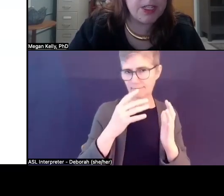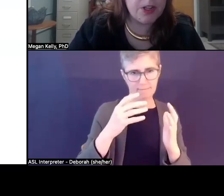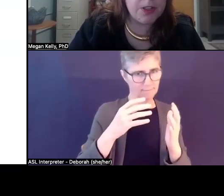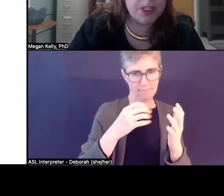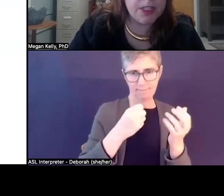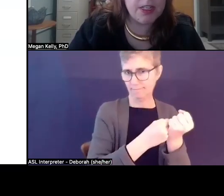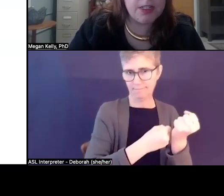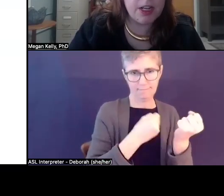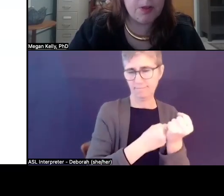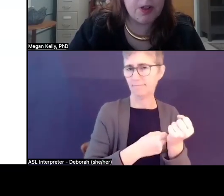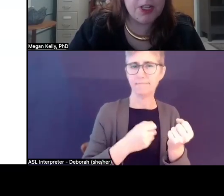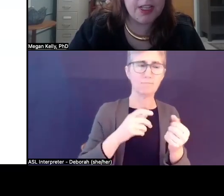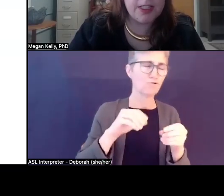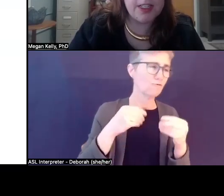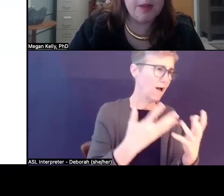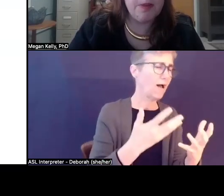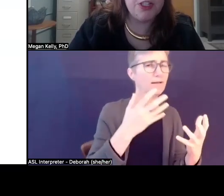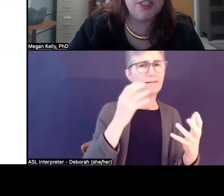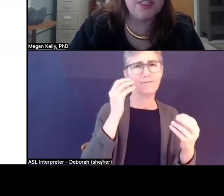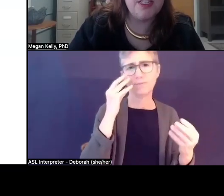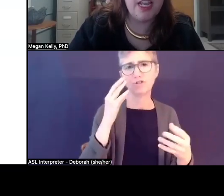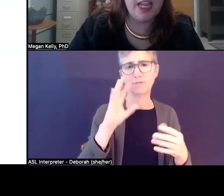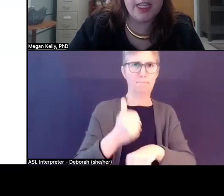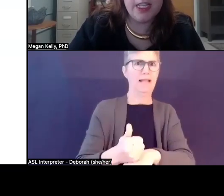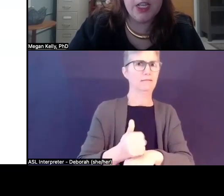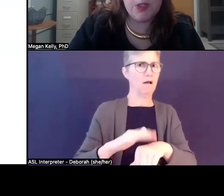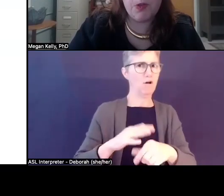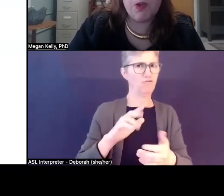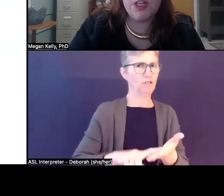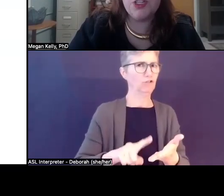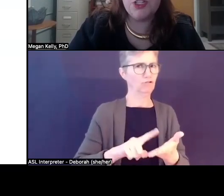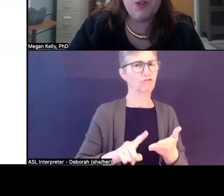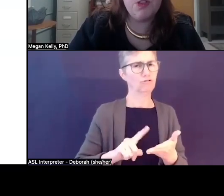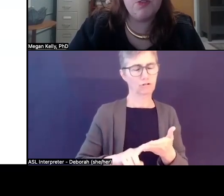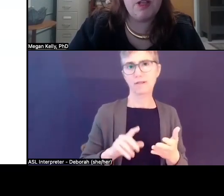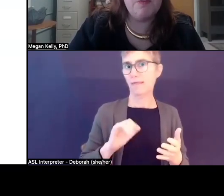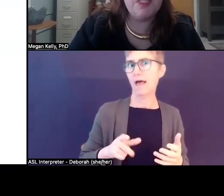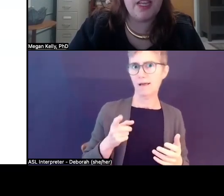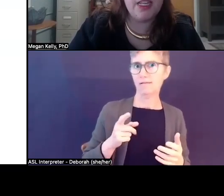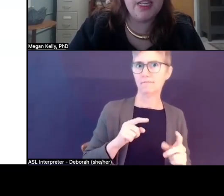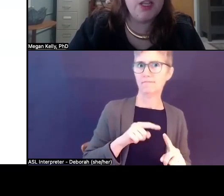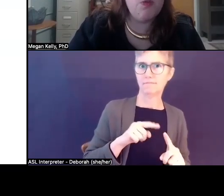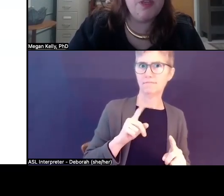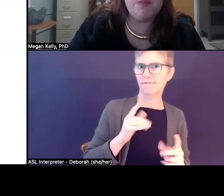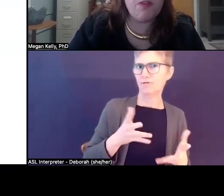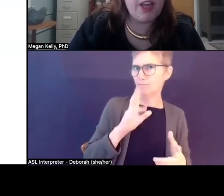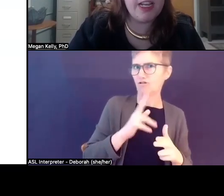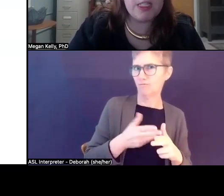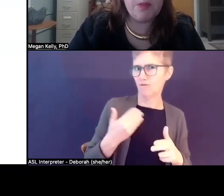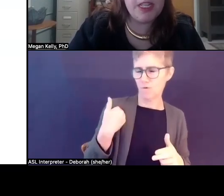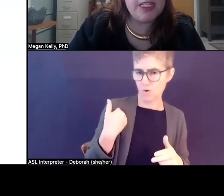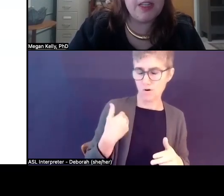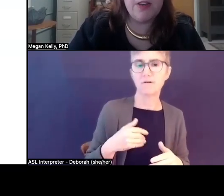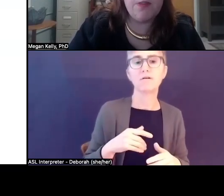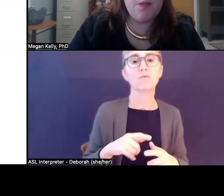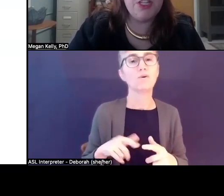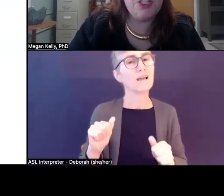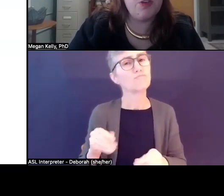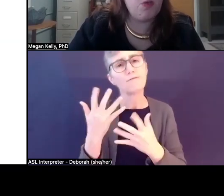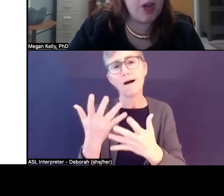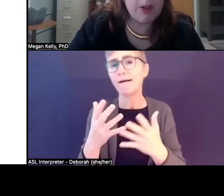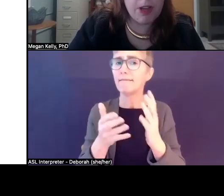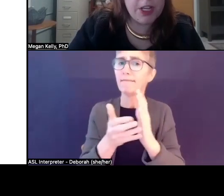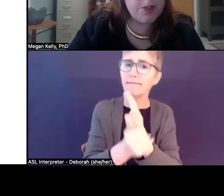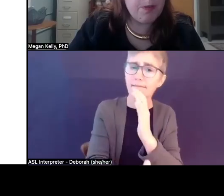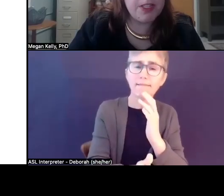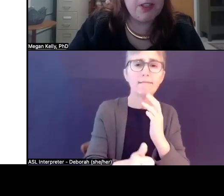on research. And Dr. Marsha Ellison had mentioned this today. So we wanted to show you the website. We can provide expertise and information on